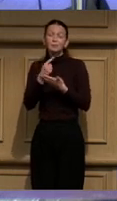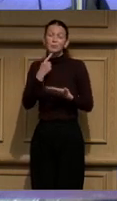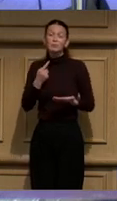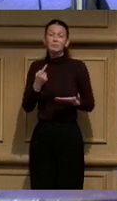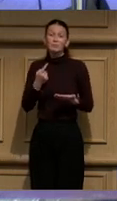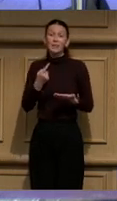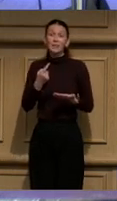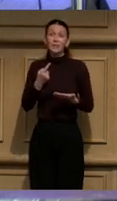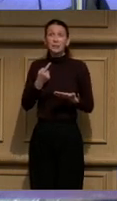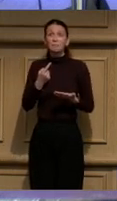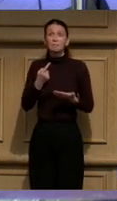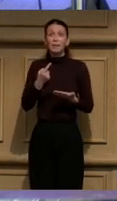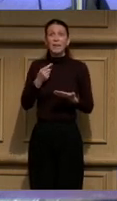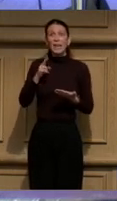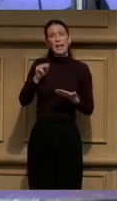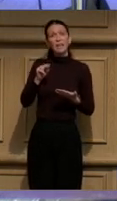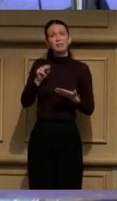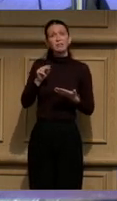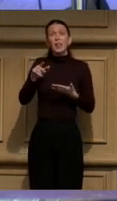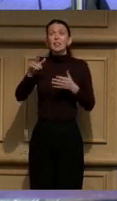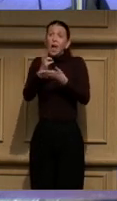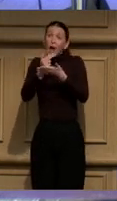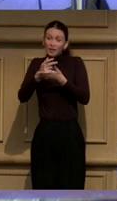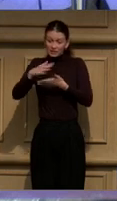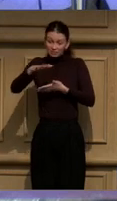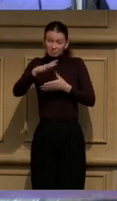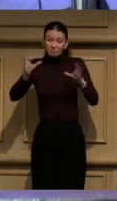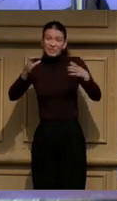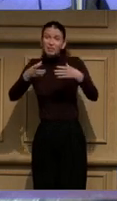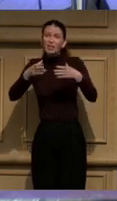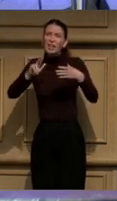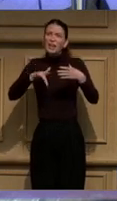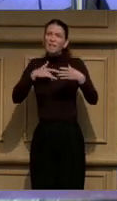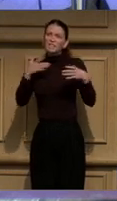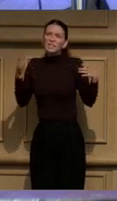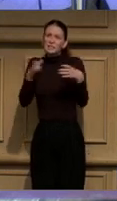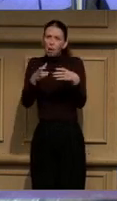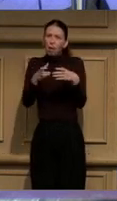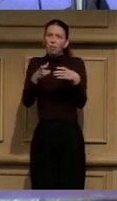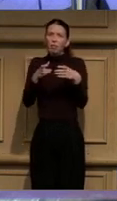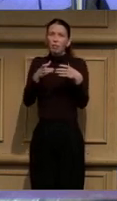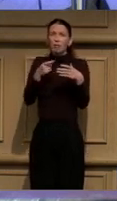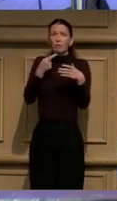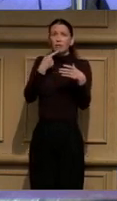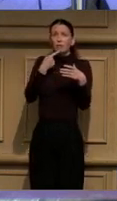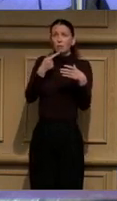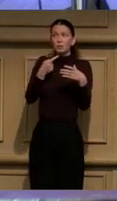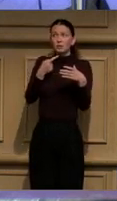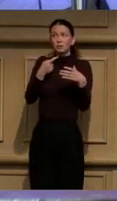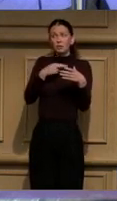can feel small within the mm-hmm. country. But I think, you know, if you take them all together, the broader kind of arts community is kind of Goldilocks